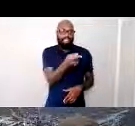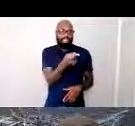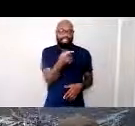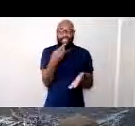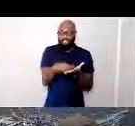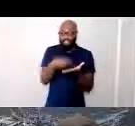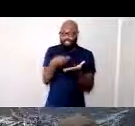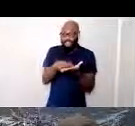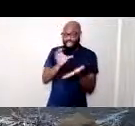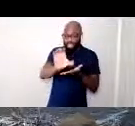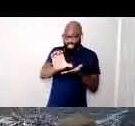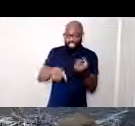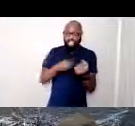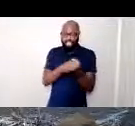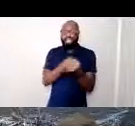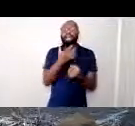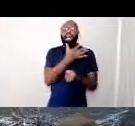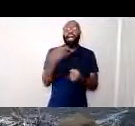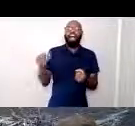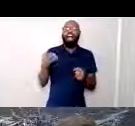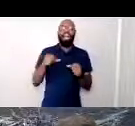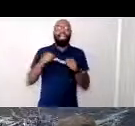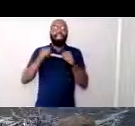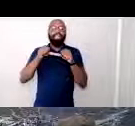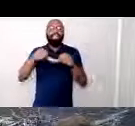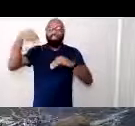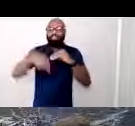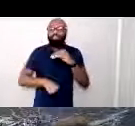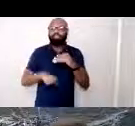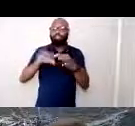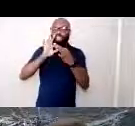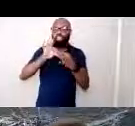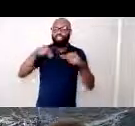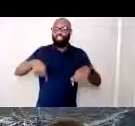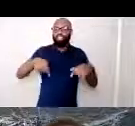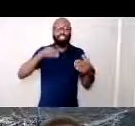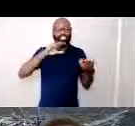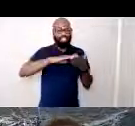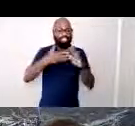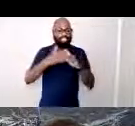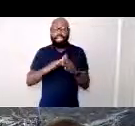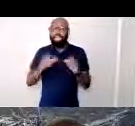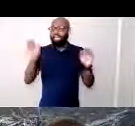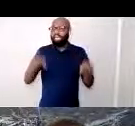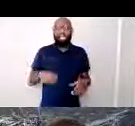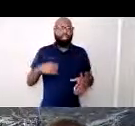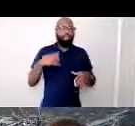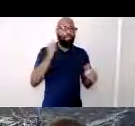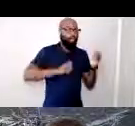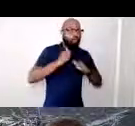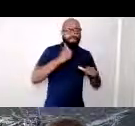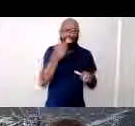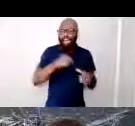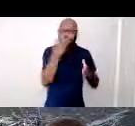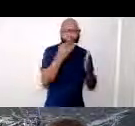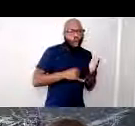deepening that connection to the city. They could be performances and any art form. They could be events. They could be connected